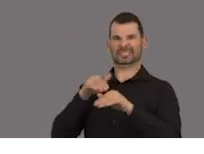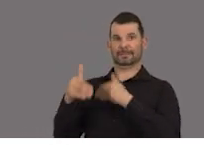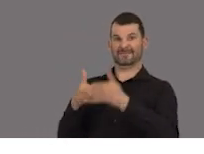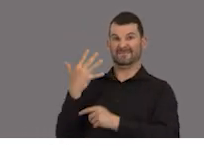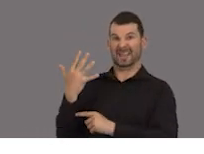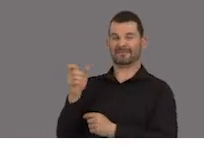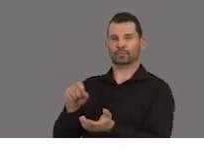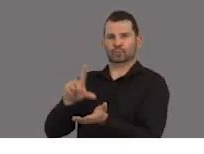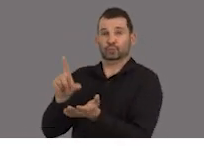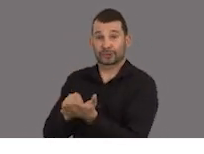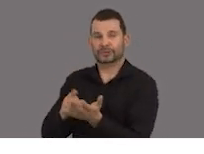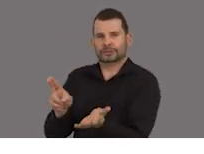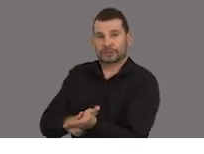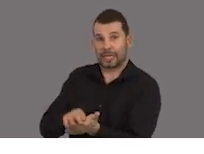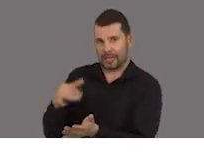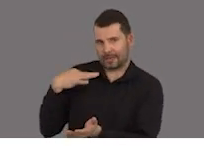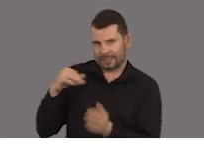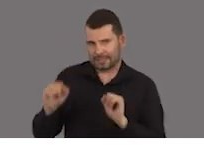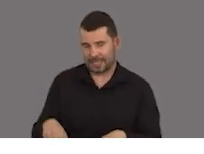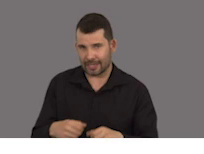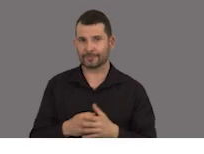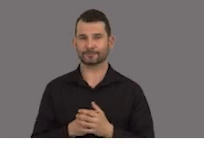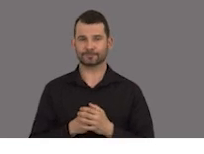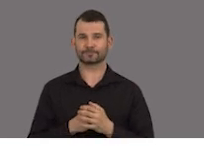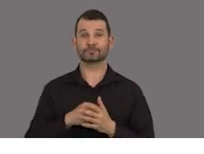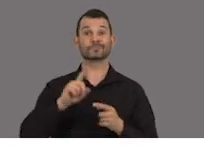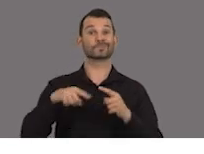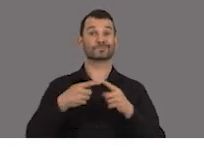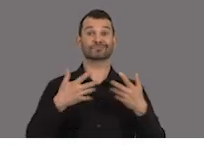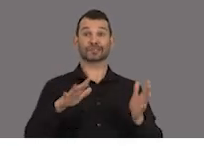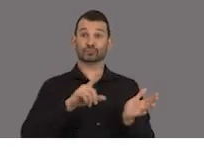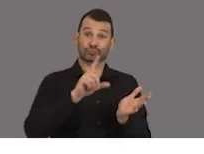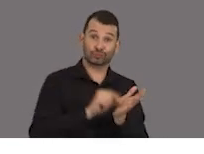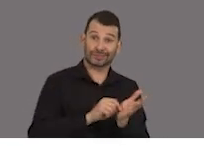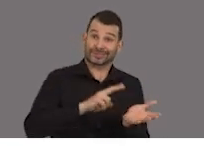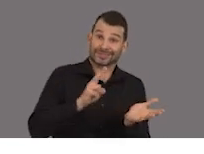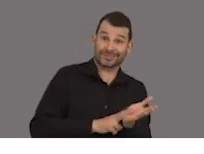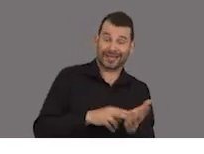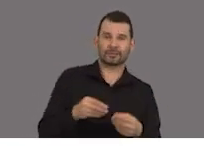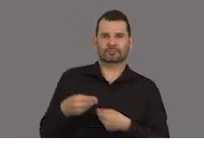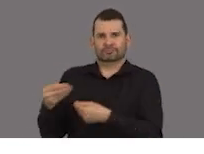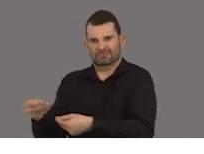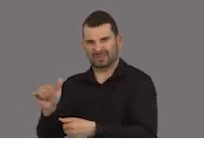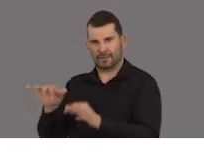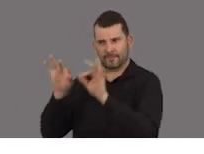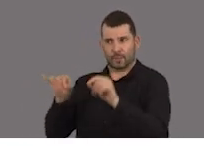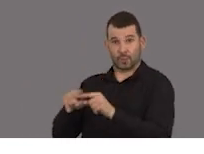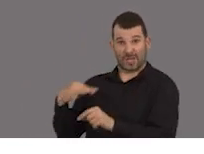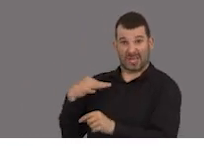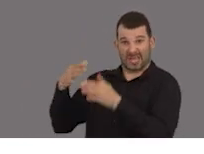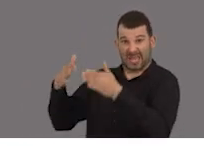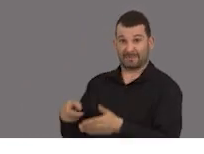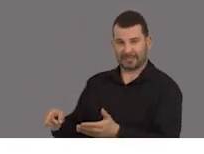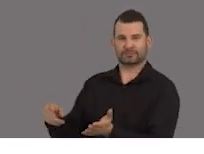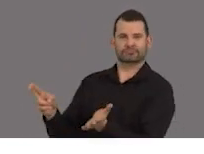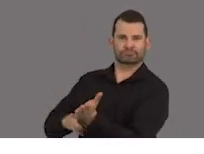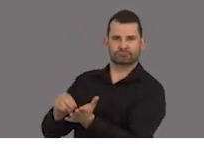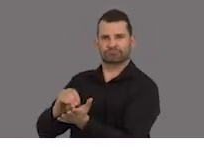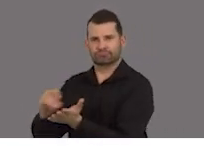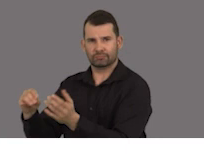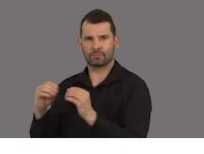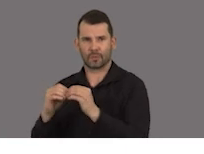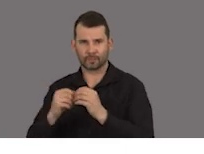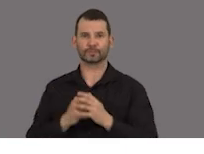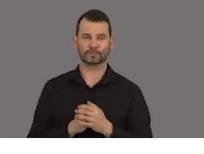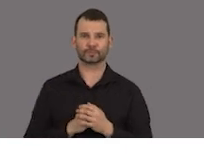and sign the application. Once printed and signed, provide the form to the applicant. The